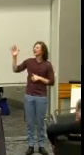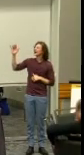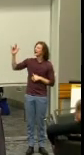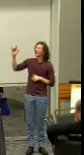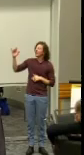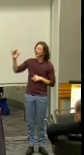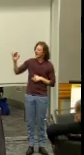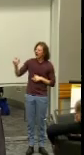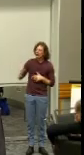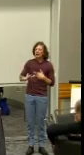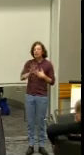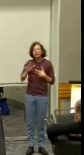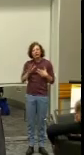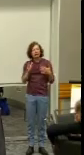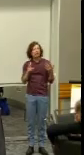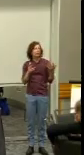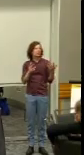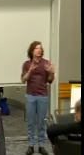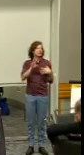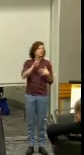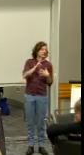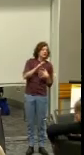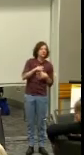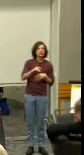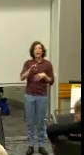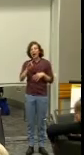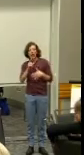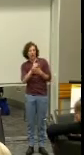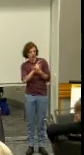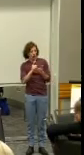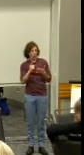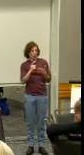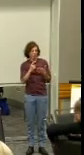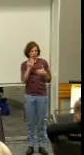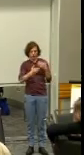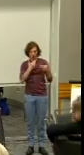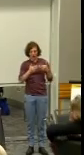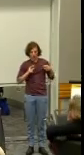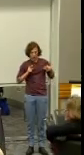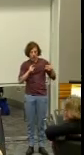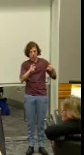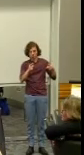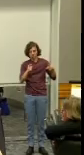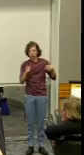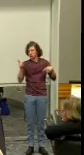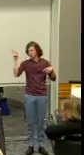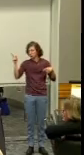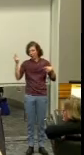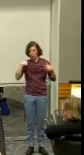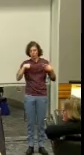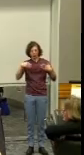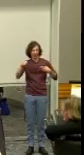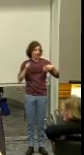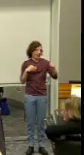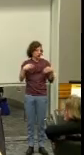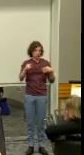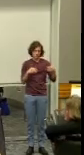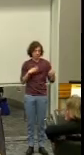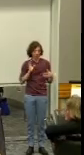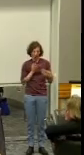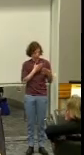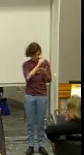schematic design phase, so about like 6 to 8 weeks into our initial designs, very much where we were in flex of what we were